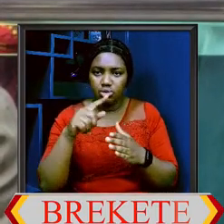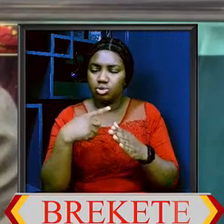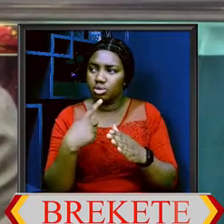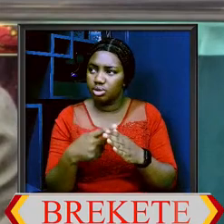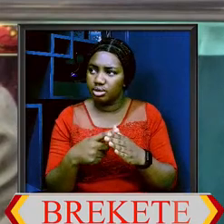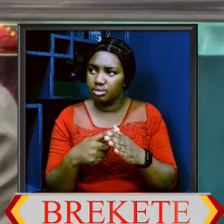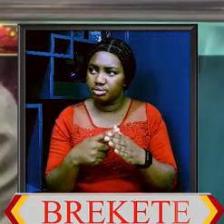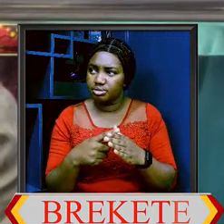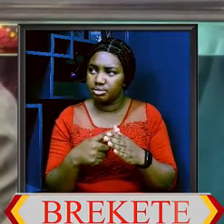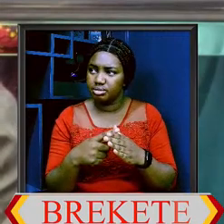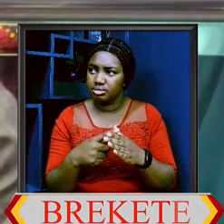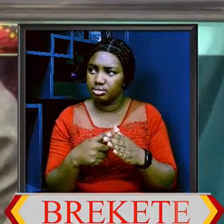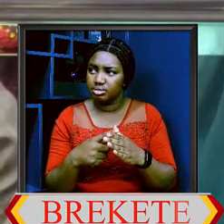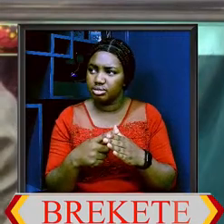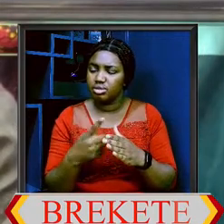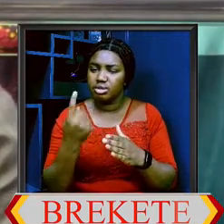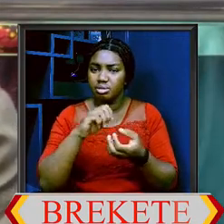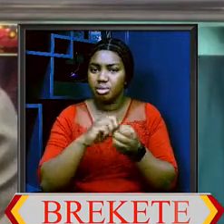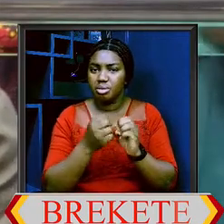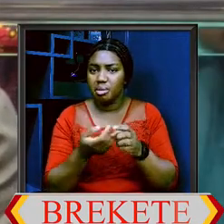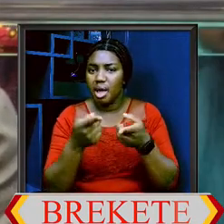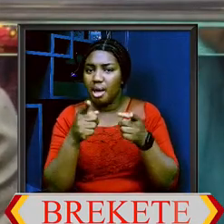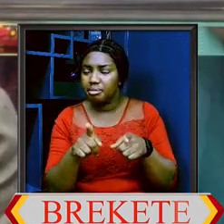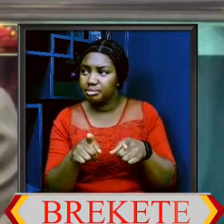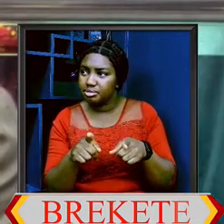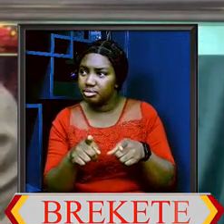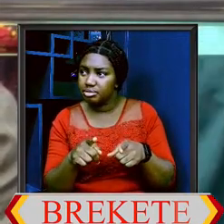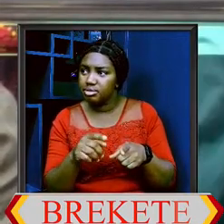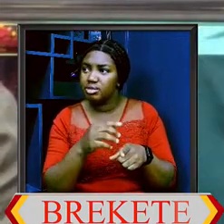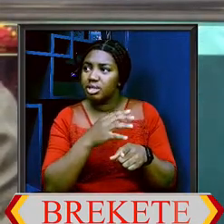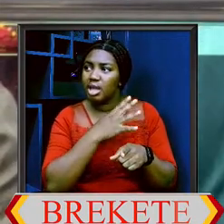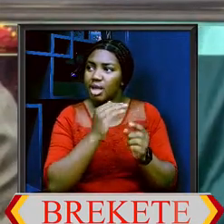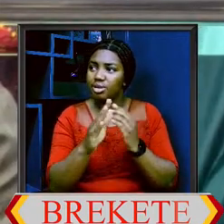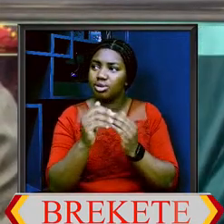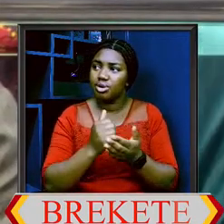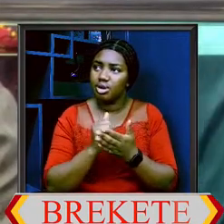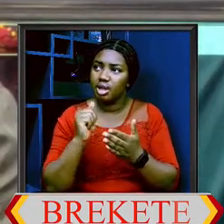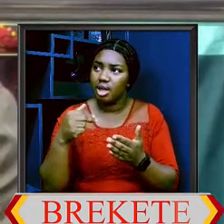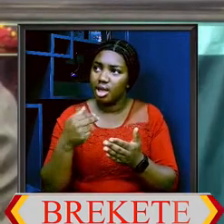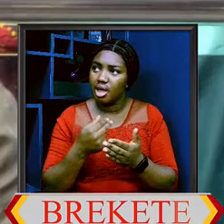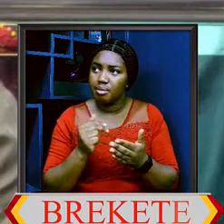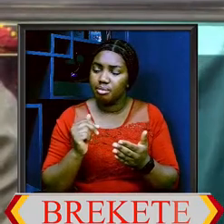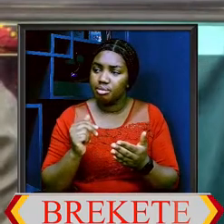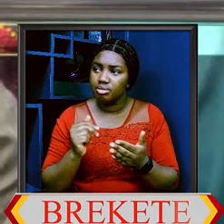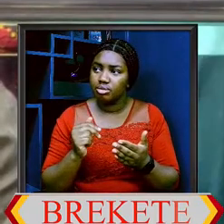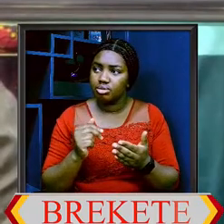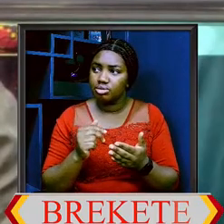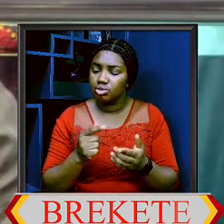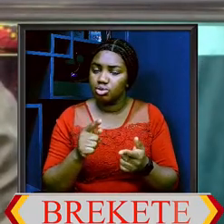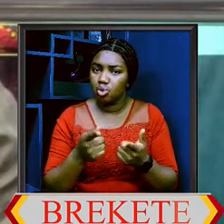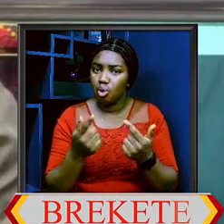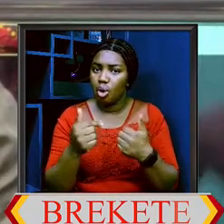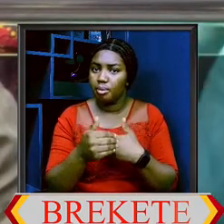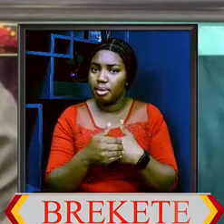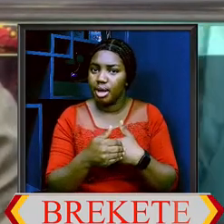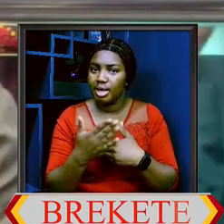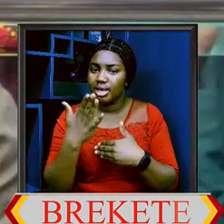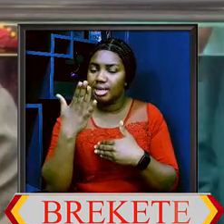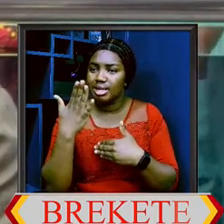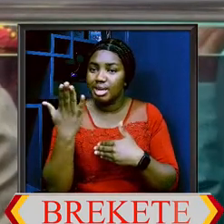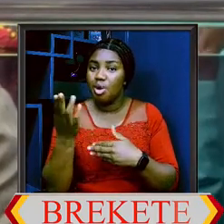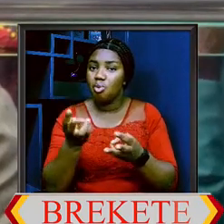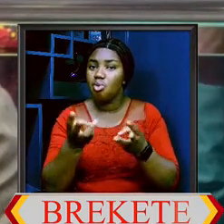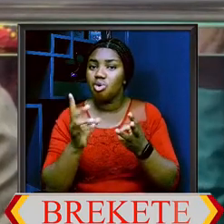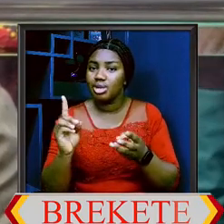the the the issue happened and uh God helped us we came back they collected they